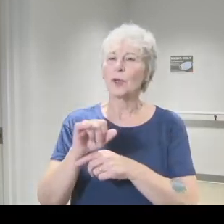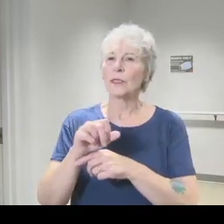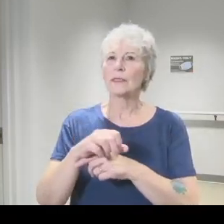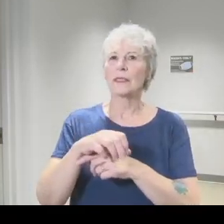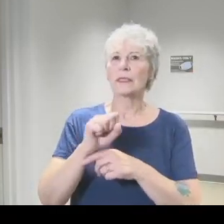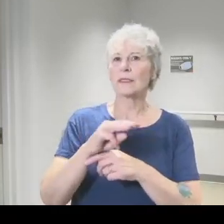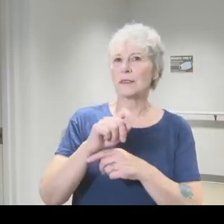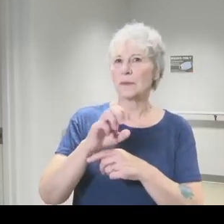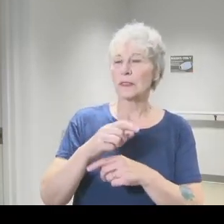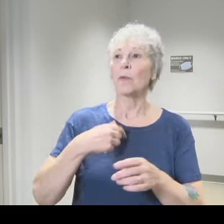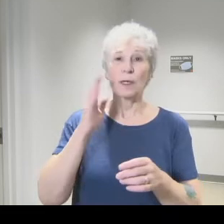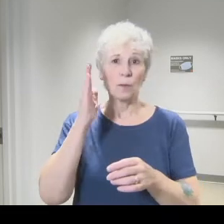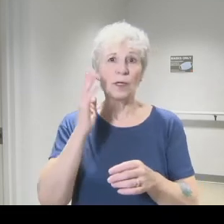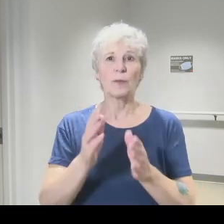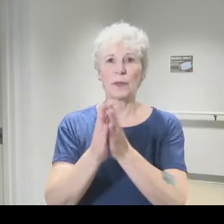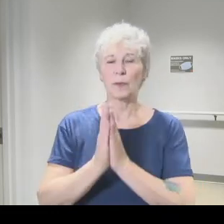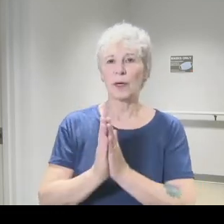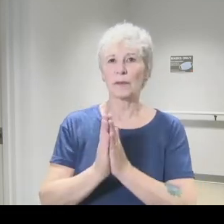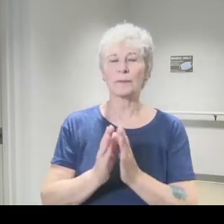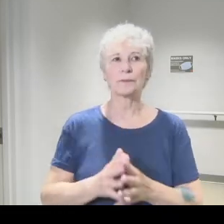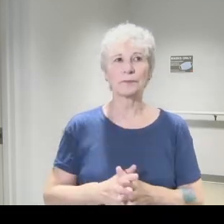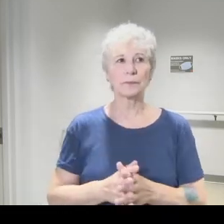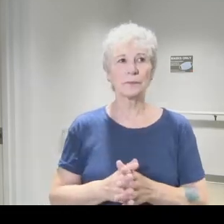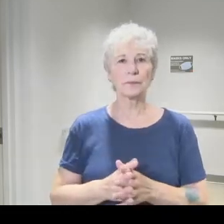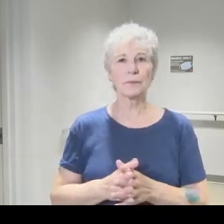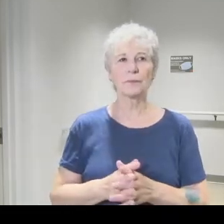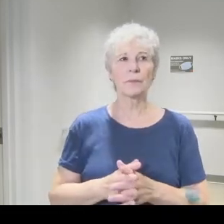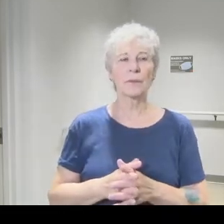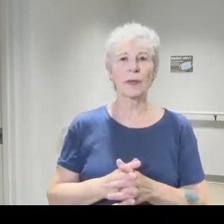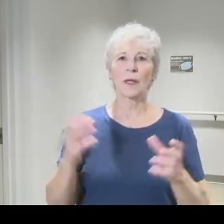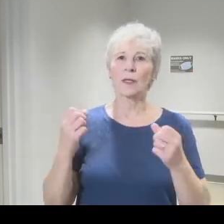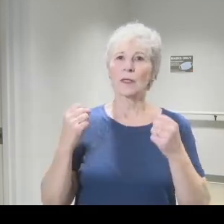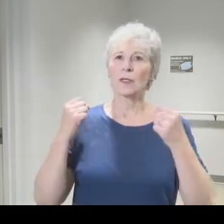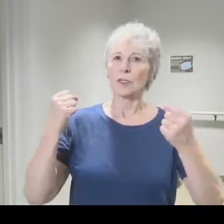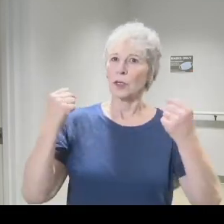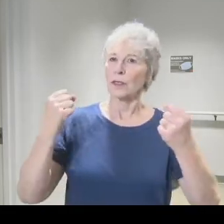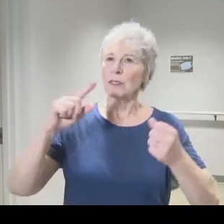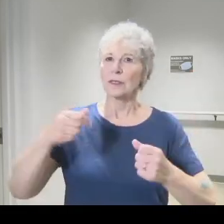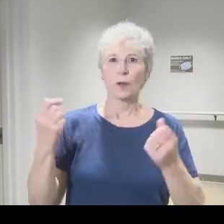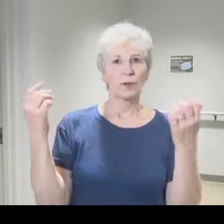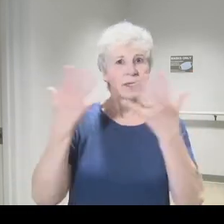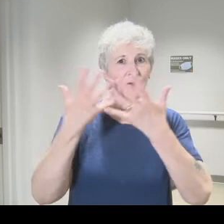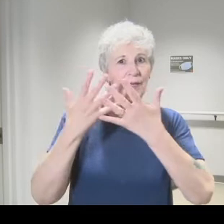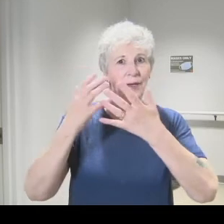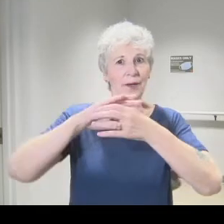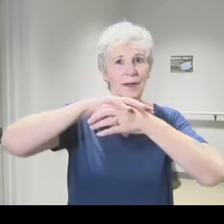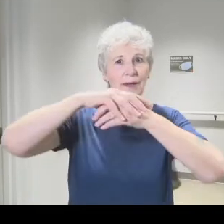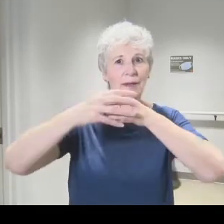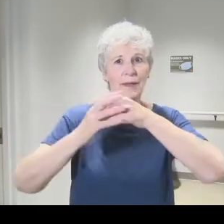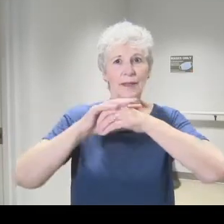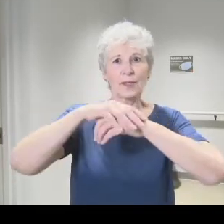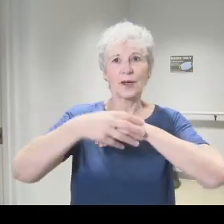will be praying for you. And Lewis Meads writes, "Courage is only fear soaked in